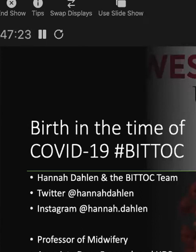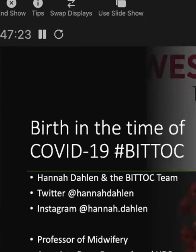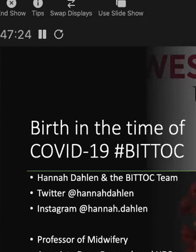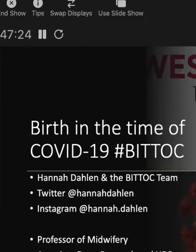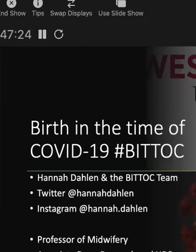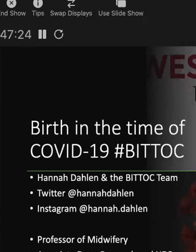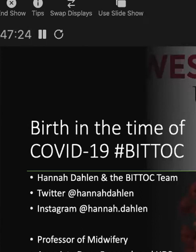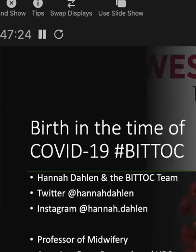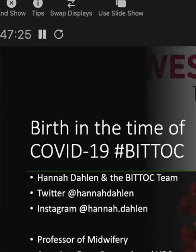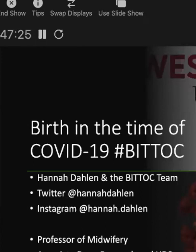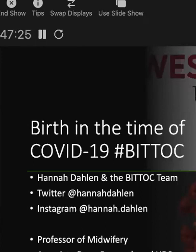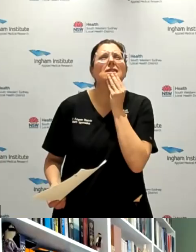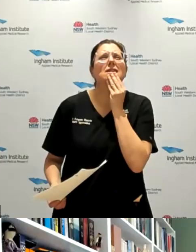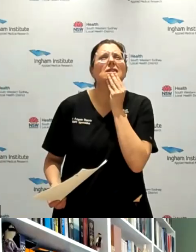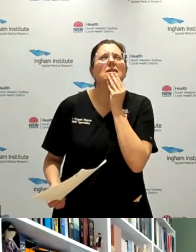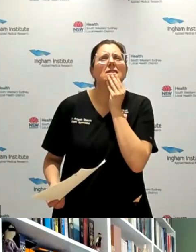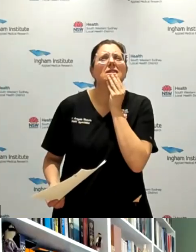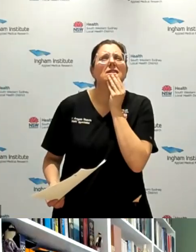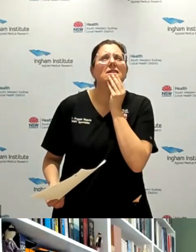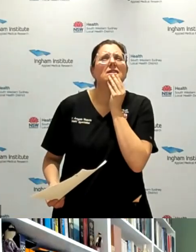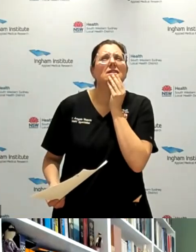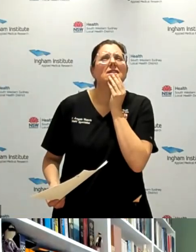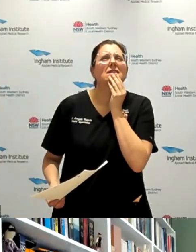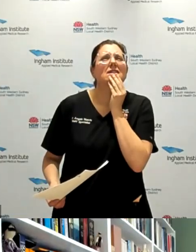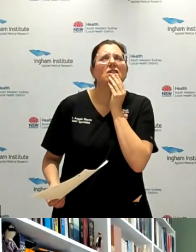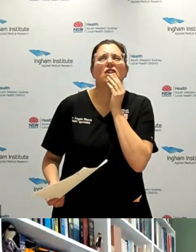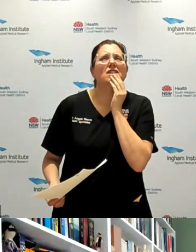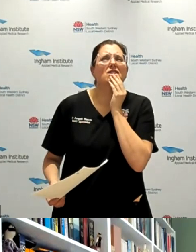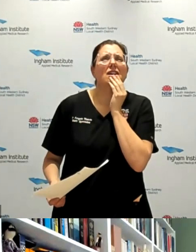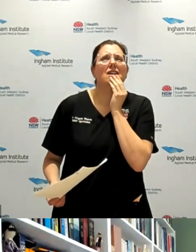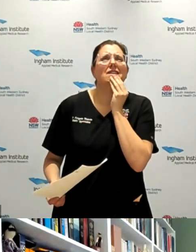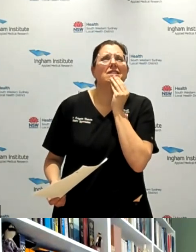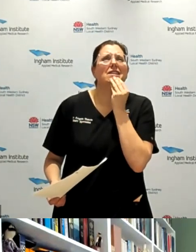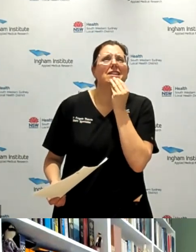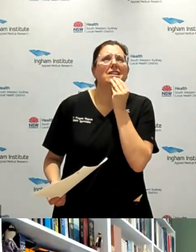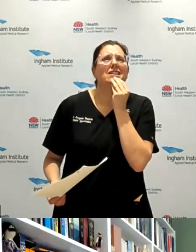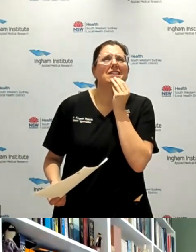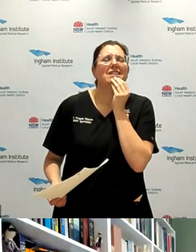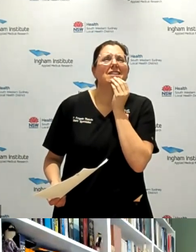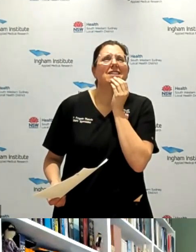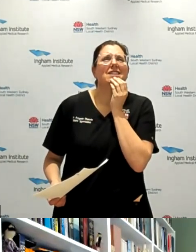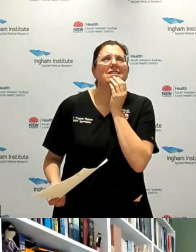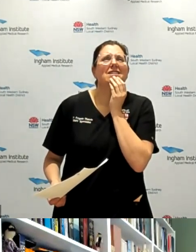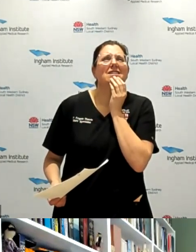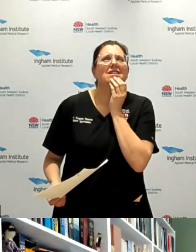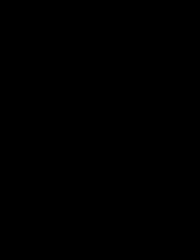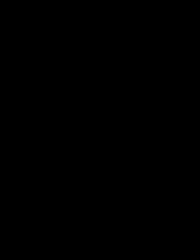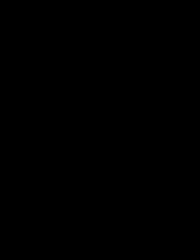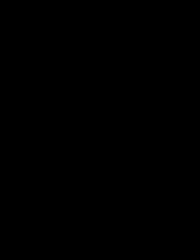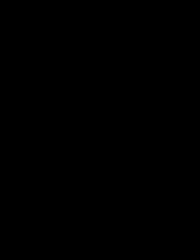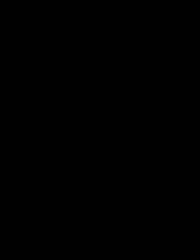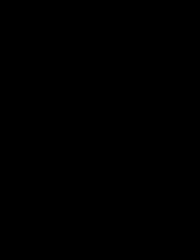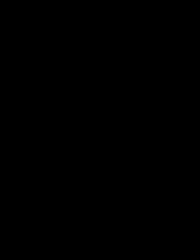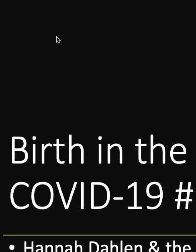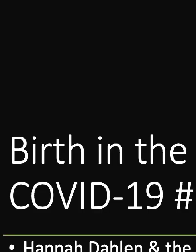presenter slide, so maybe swap displays. Okay, sorry. No, that's okay. Let's try that